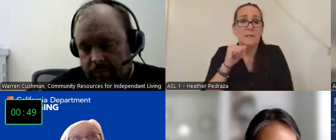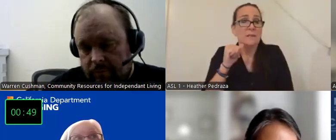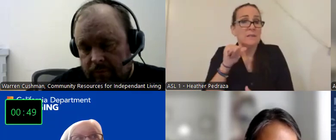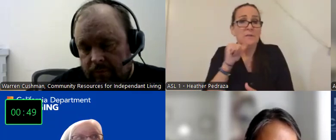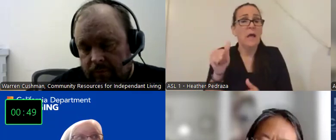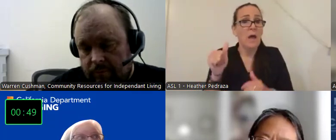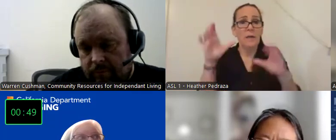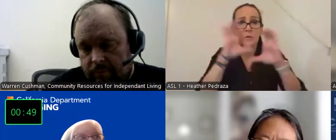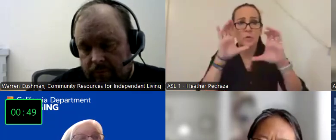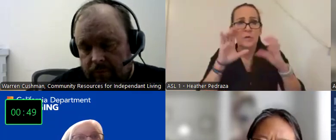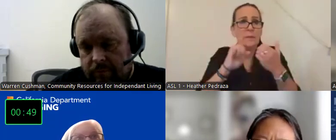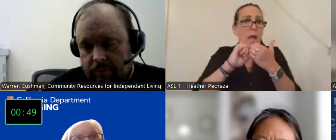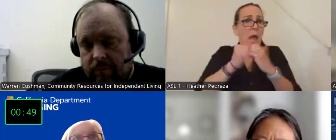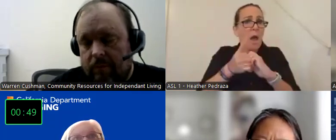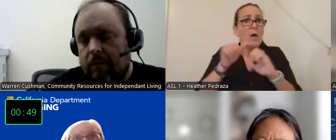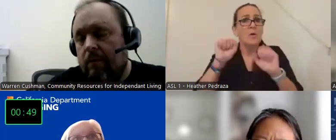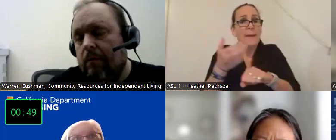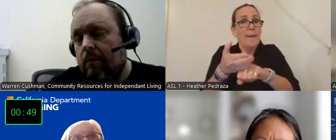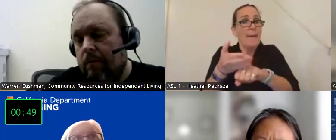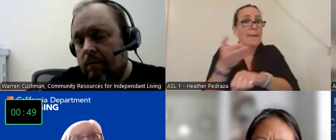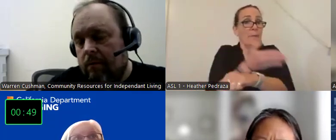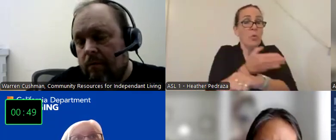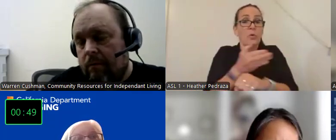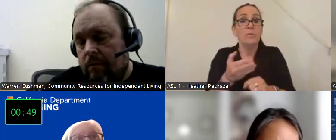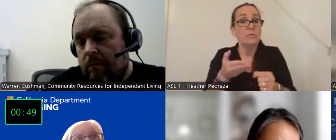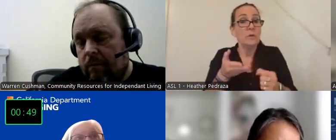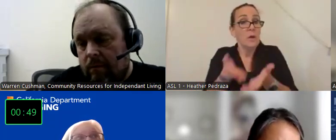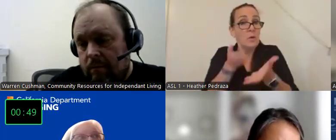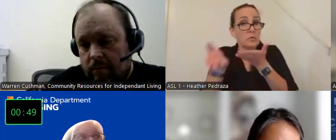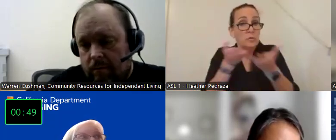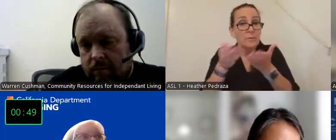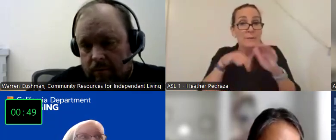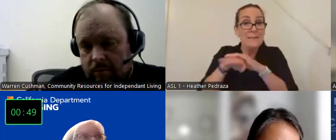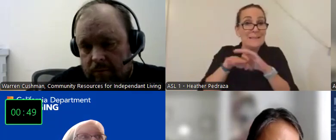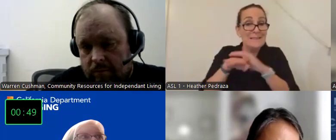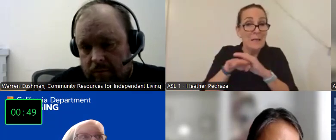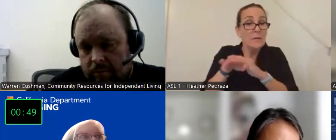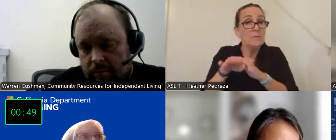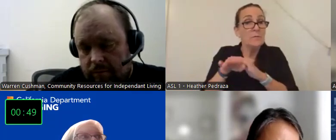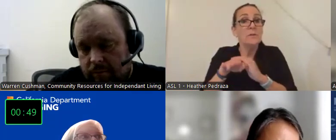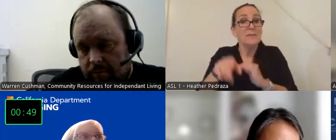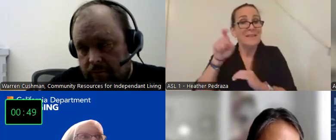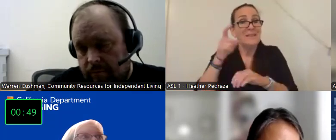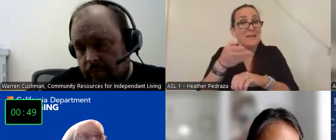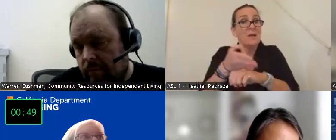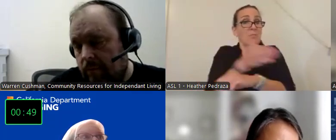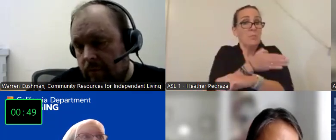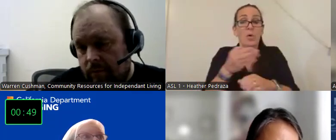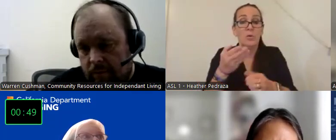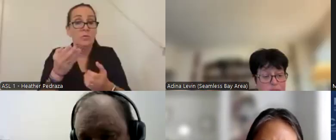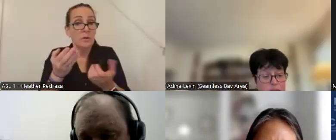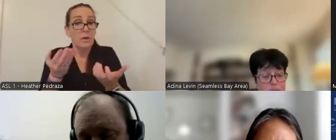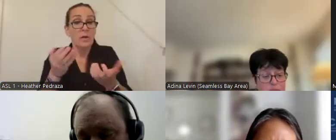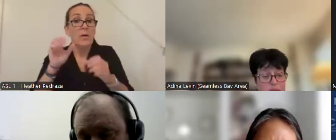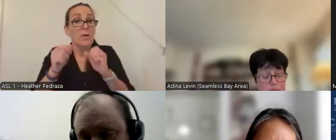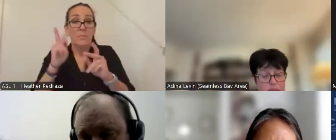make services accessible to what they need to be for people to be able to get to where they need to go when they want to and